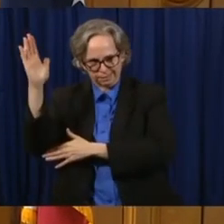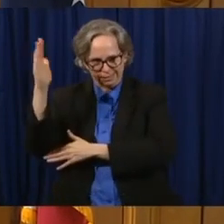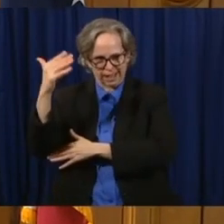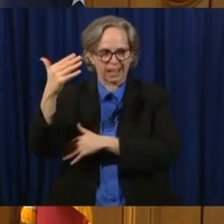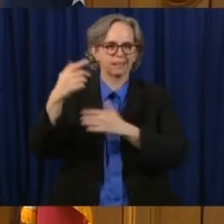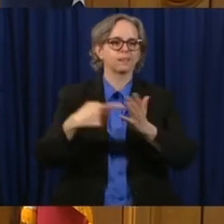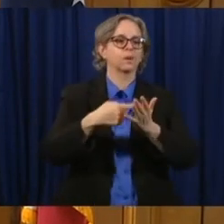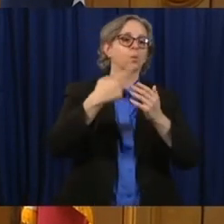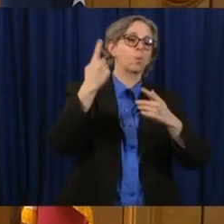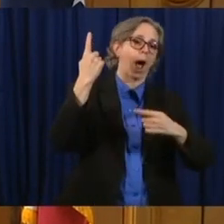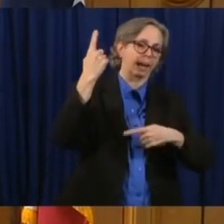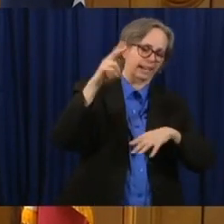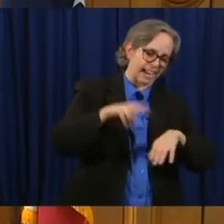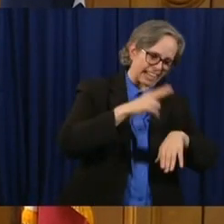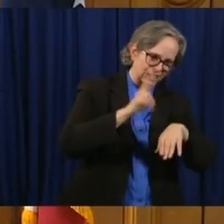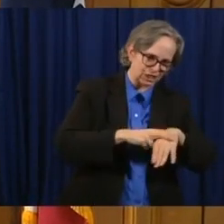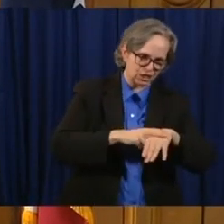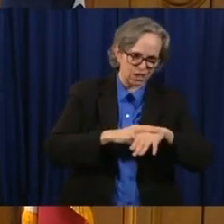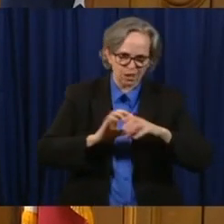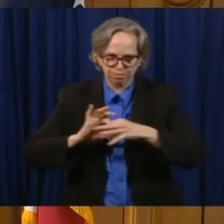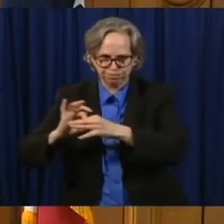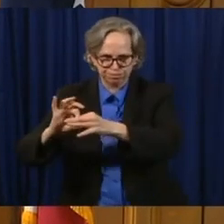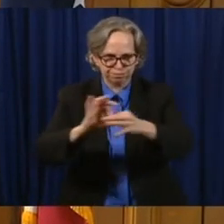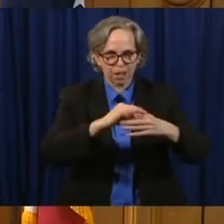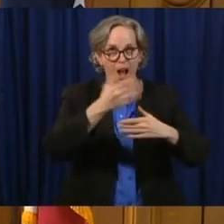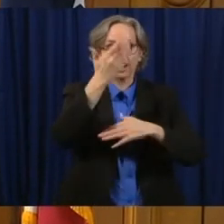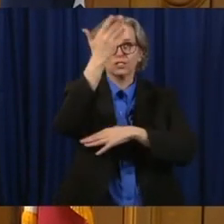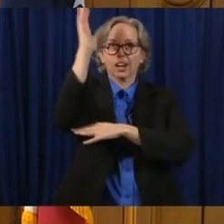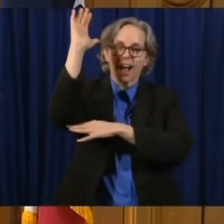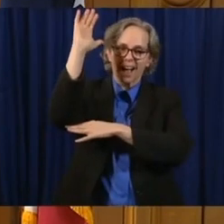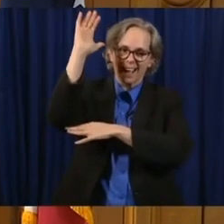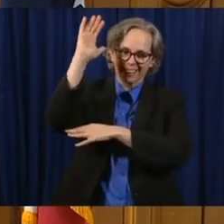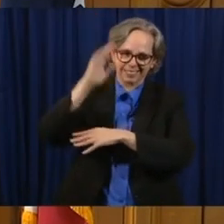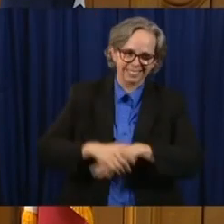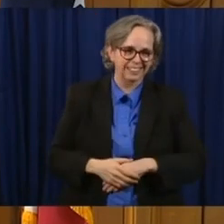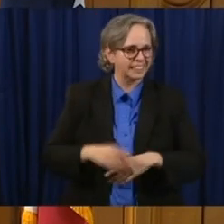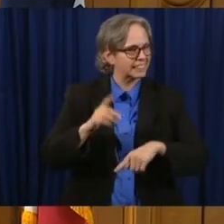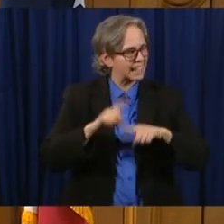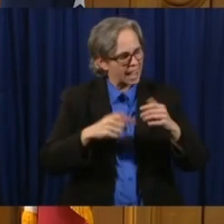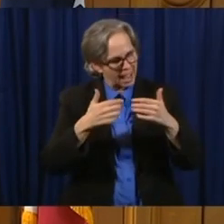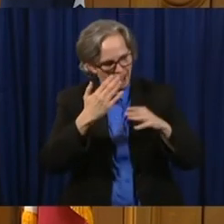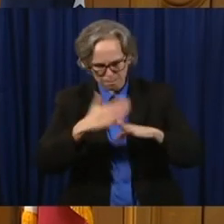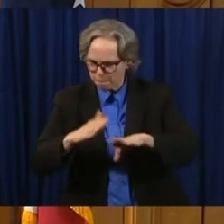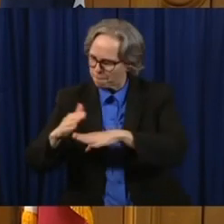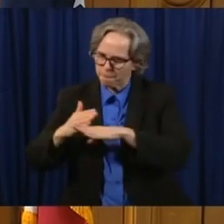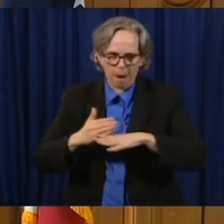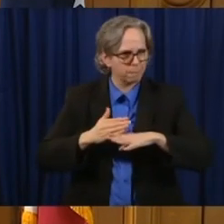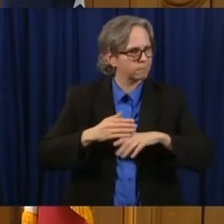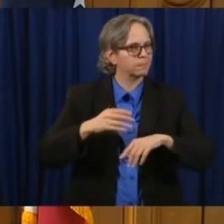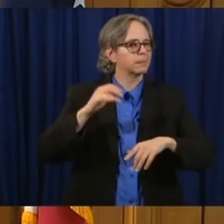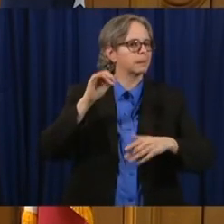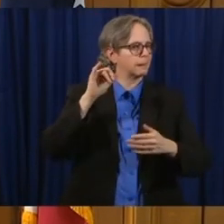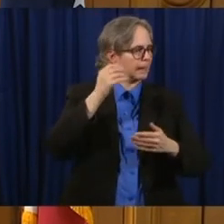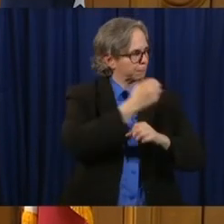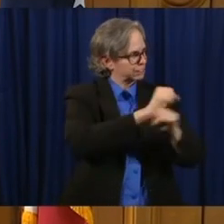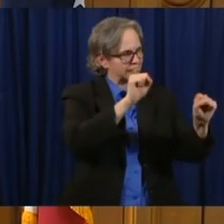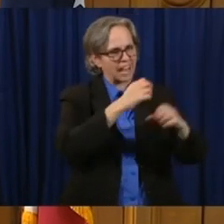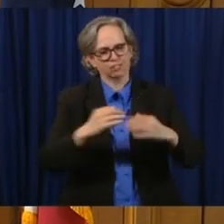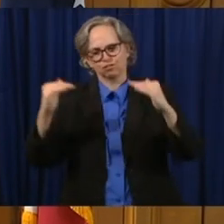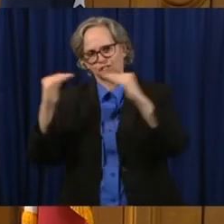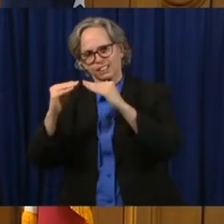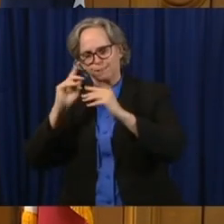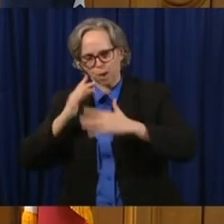it stands, one nation, under God, indivisible, with liberty and justice for